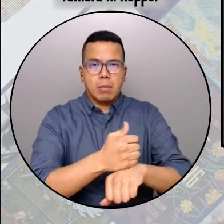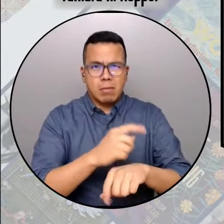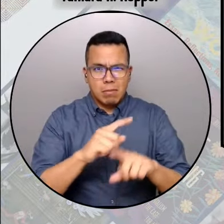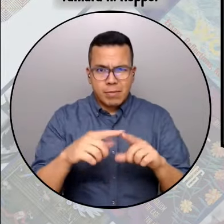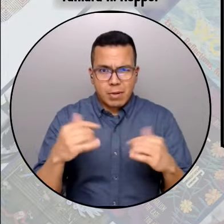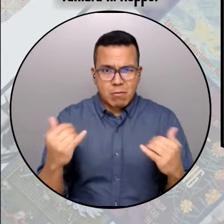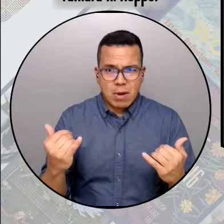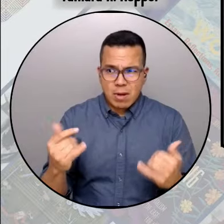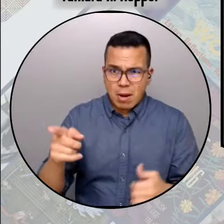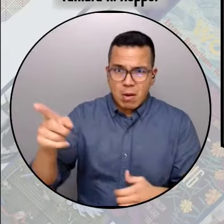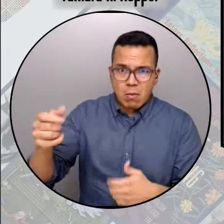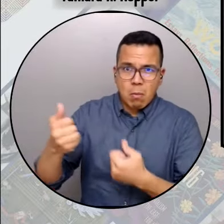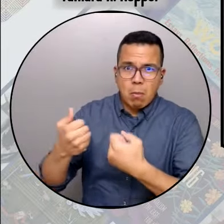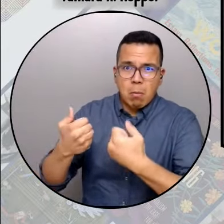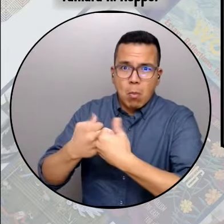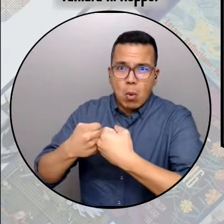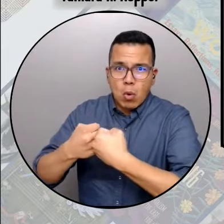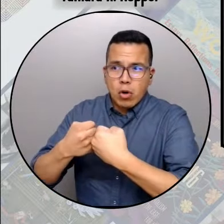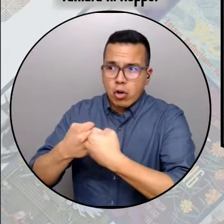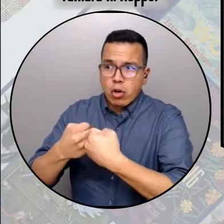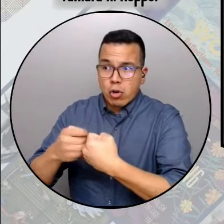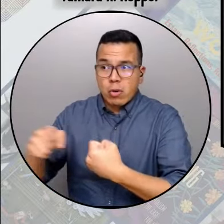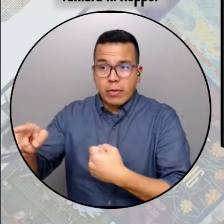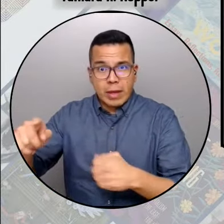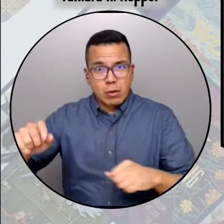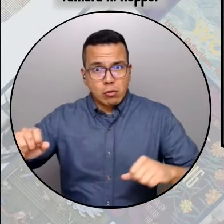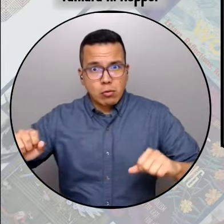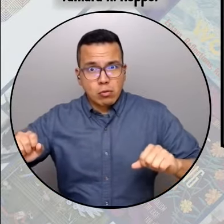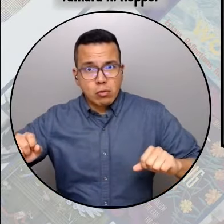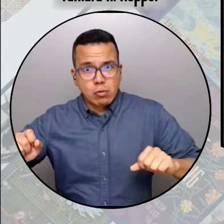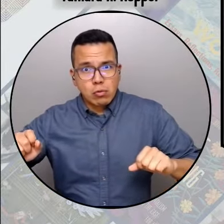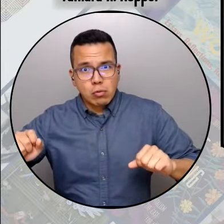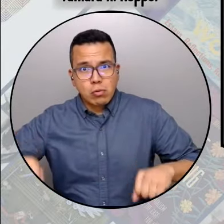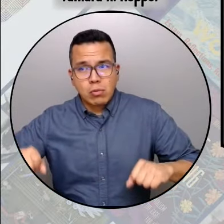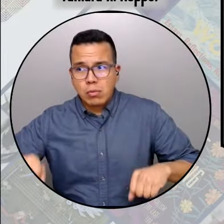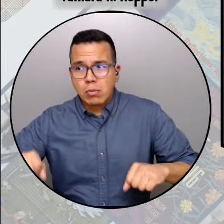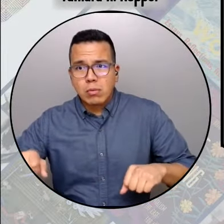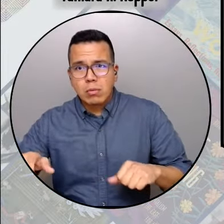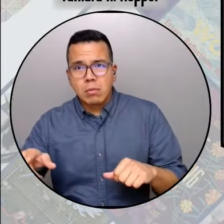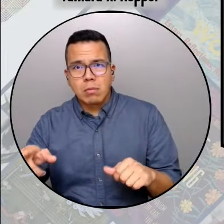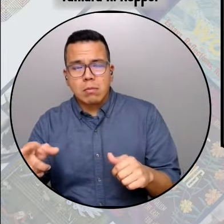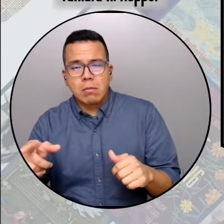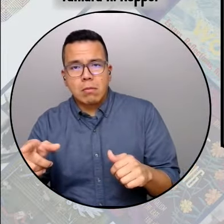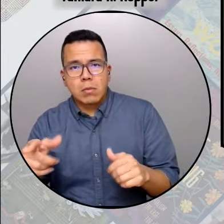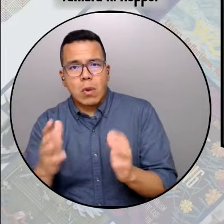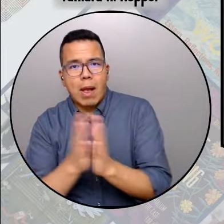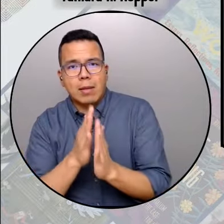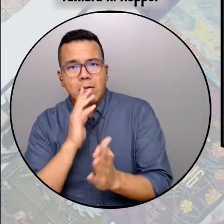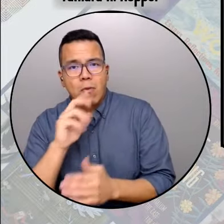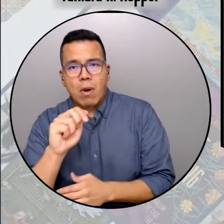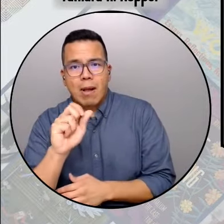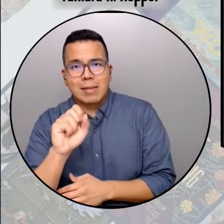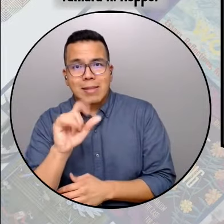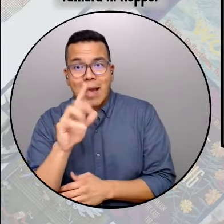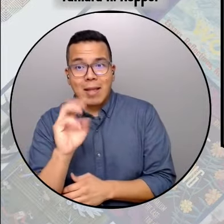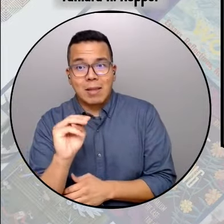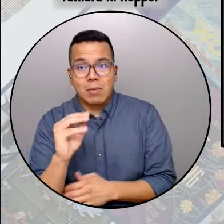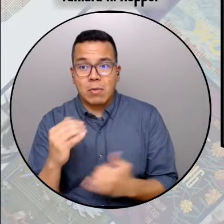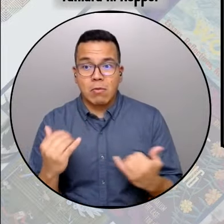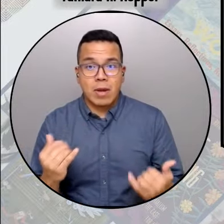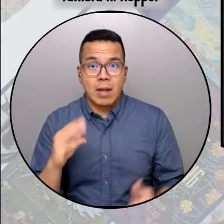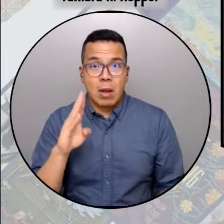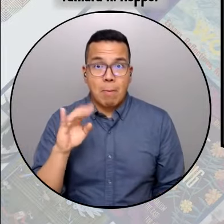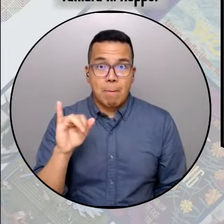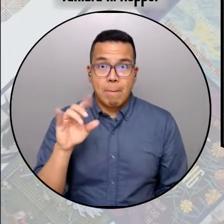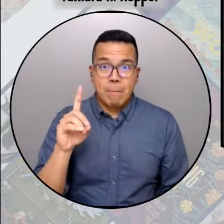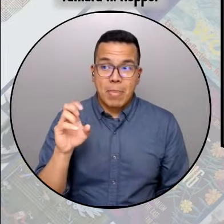who should be able to request asylum, right? You know, President Biden is doing a terrible job in terms of how he's